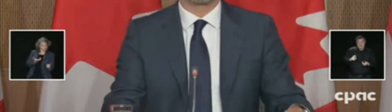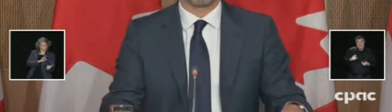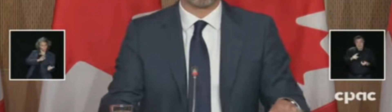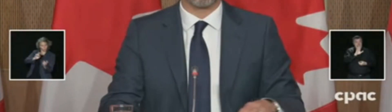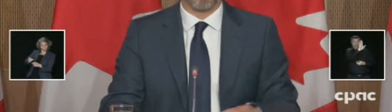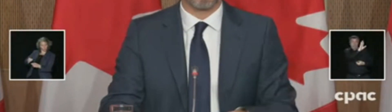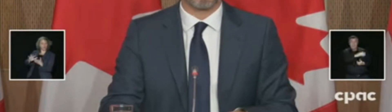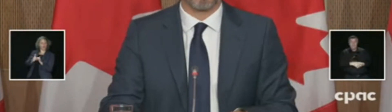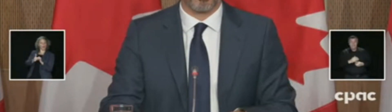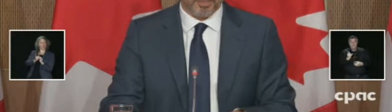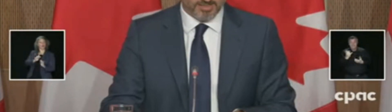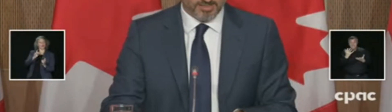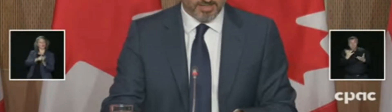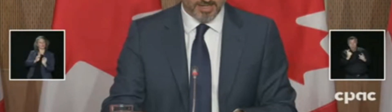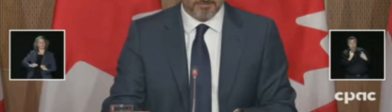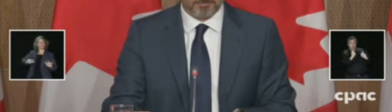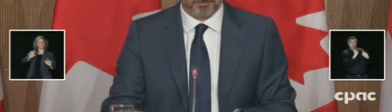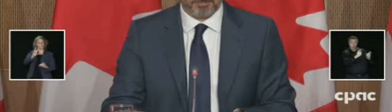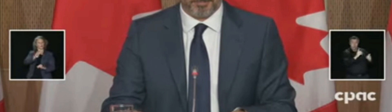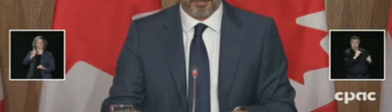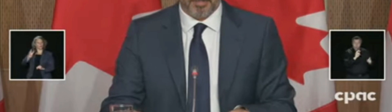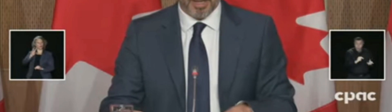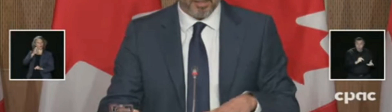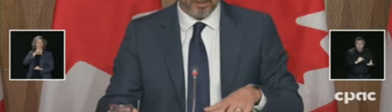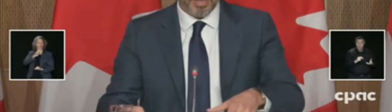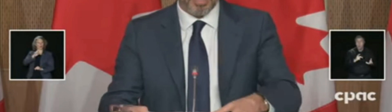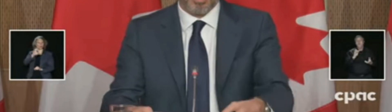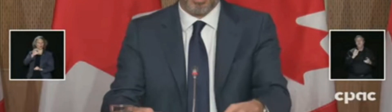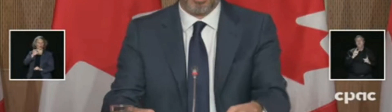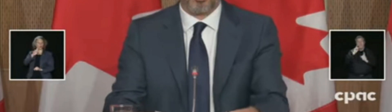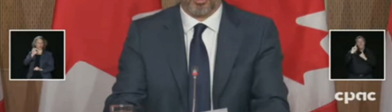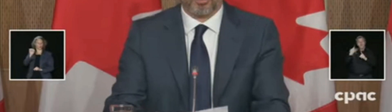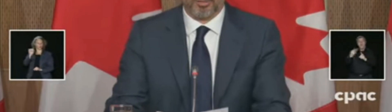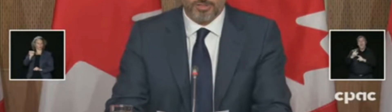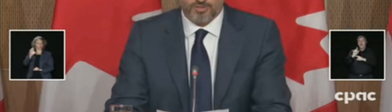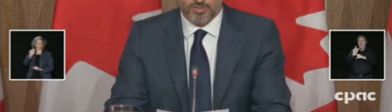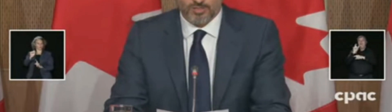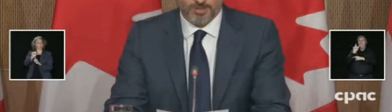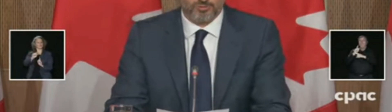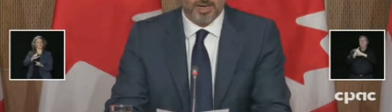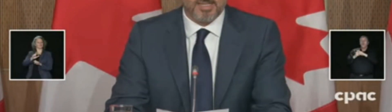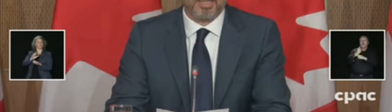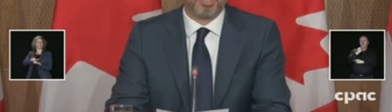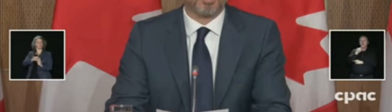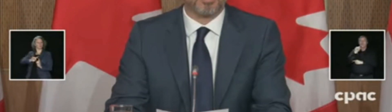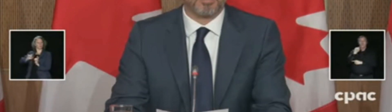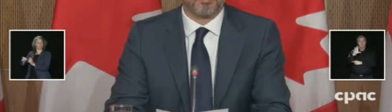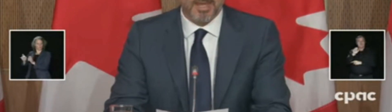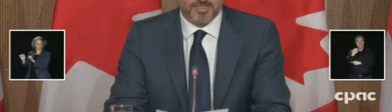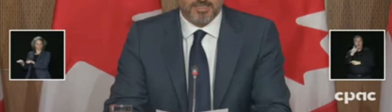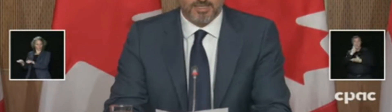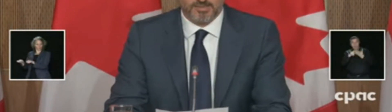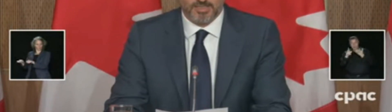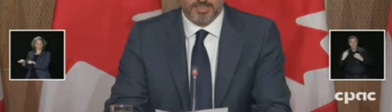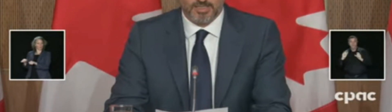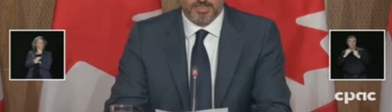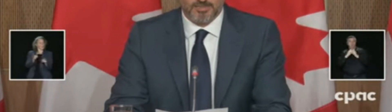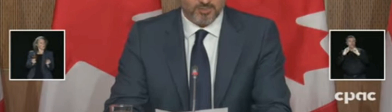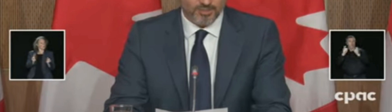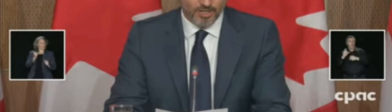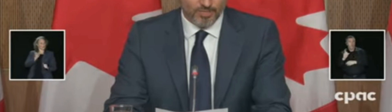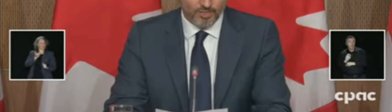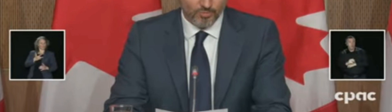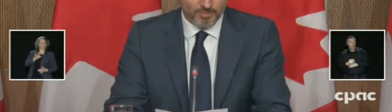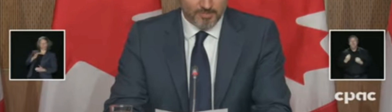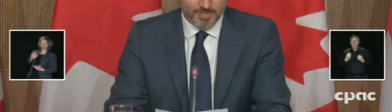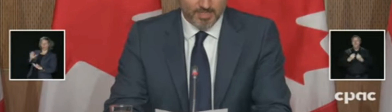to redcross.ca. I know many Canadians are also concerned about rising cases in Pakistan.